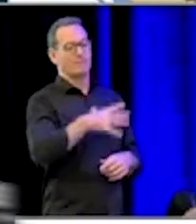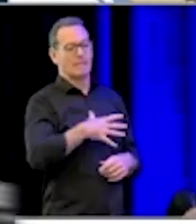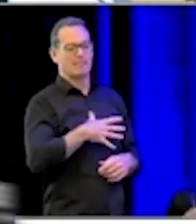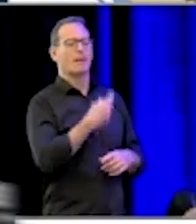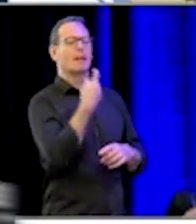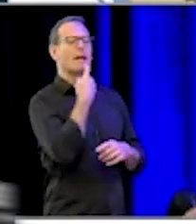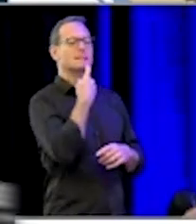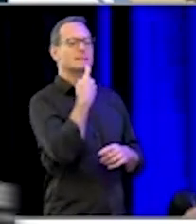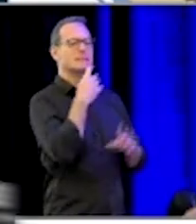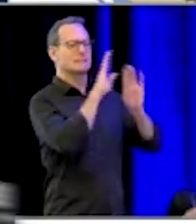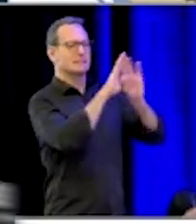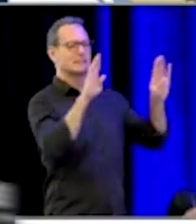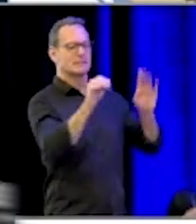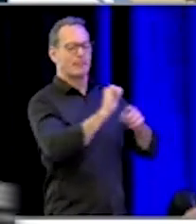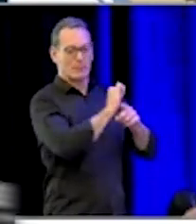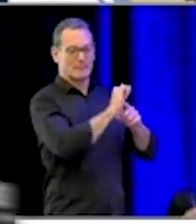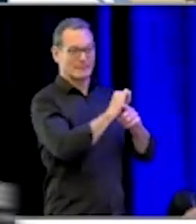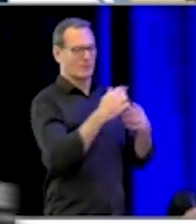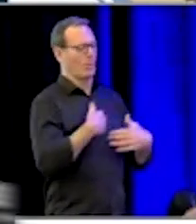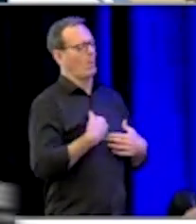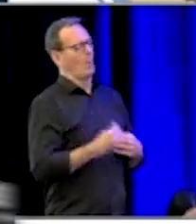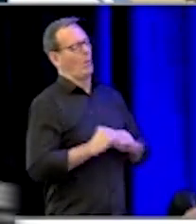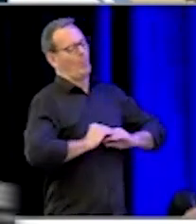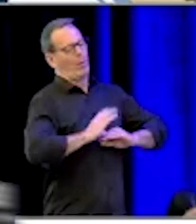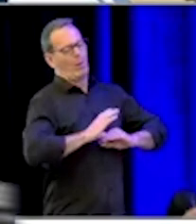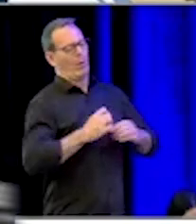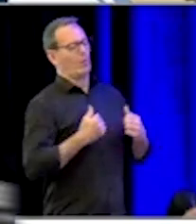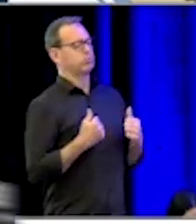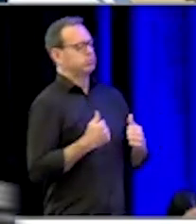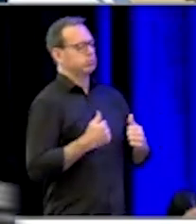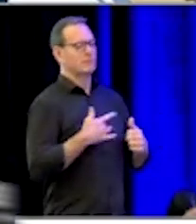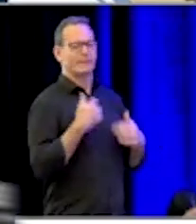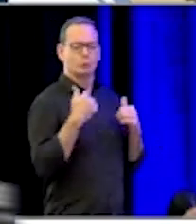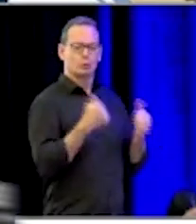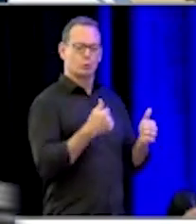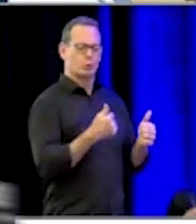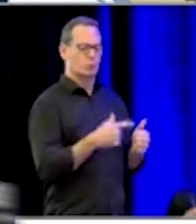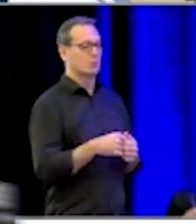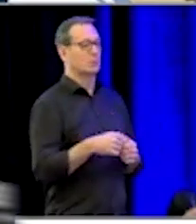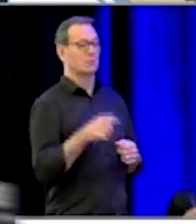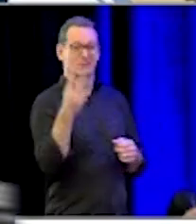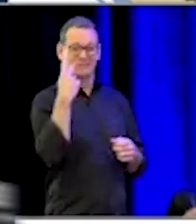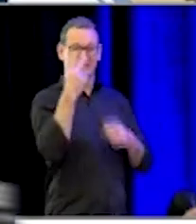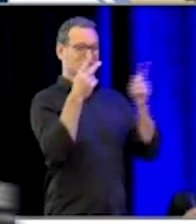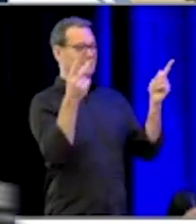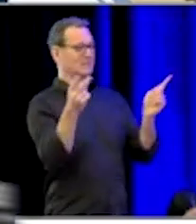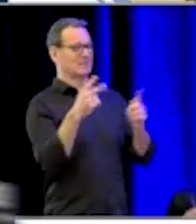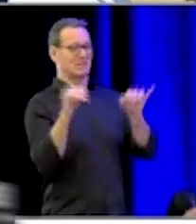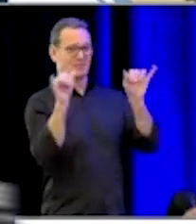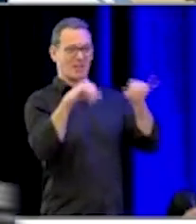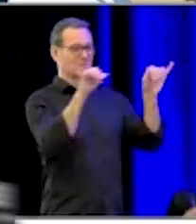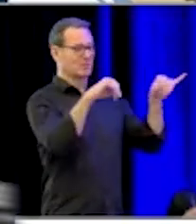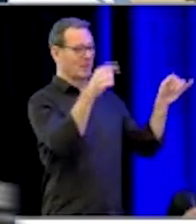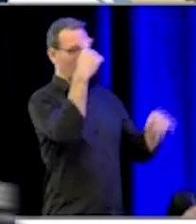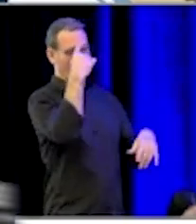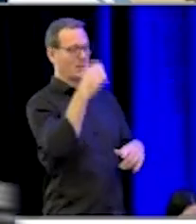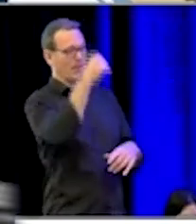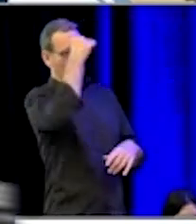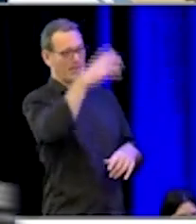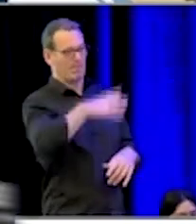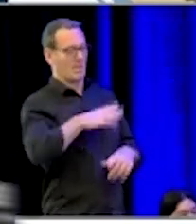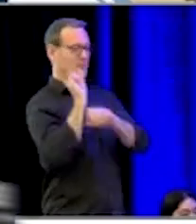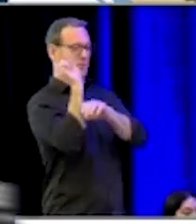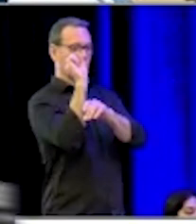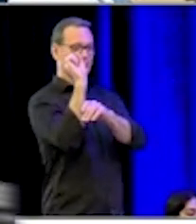truly empowering and rewarding experience. Breaking stereotypes and challenging gender norms in a traditionally male-dominated